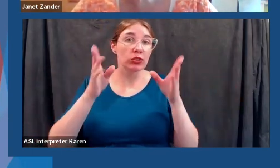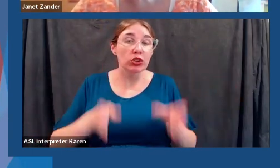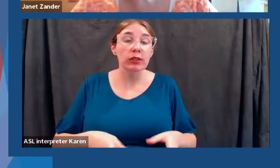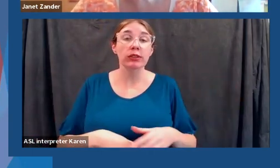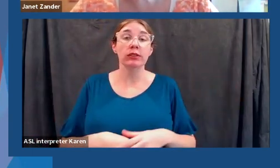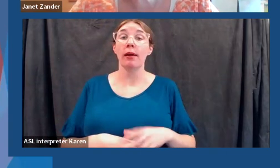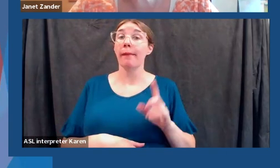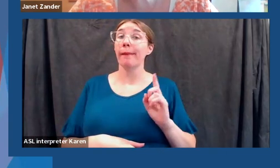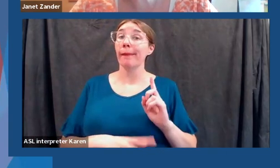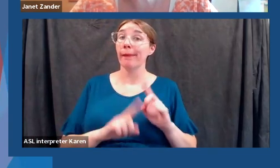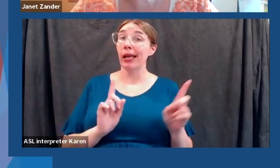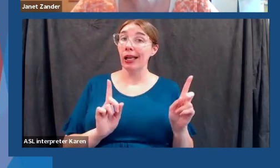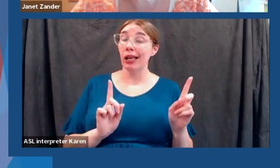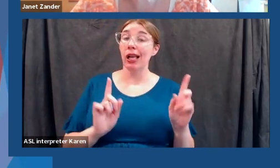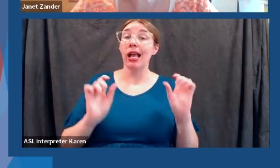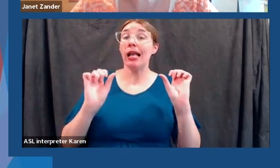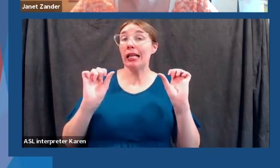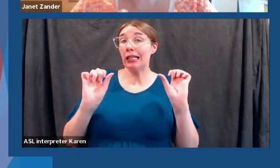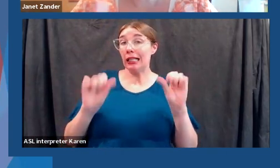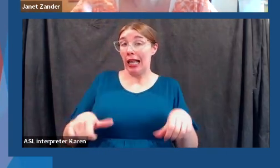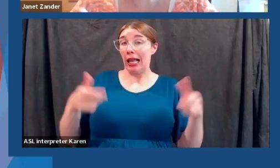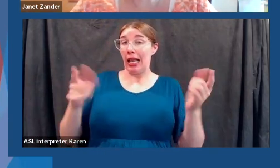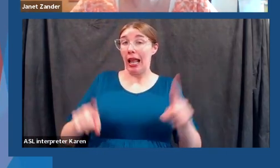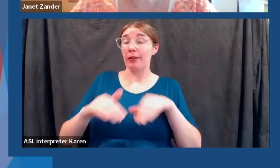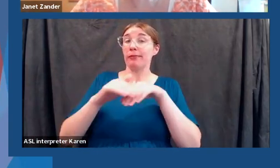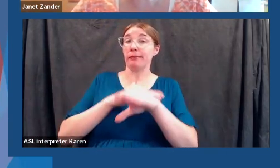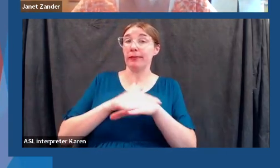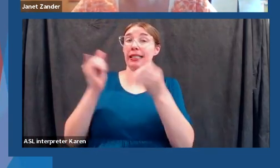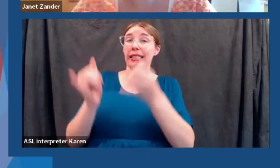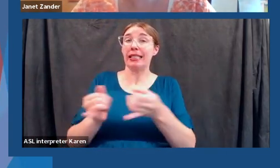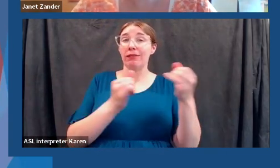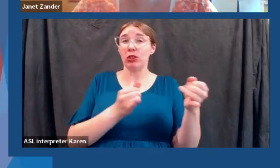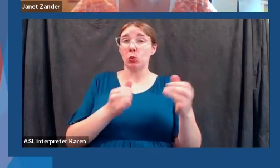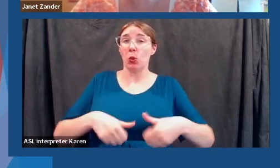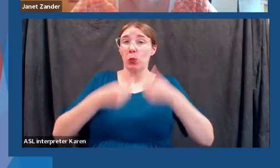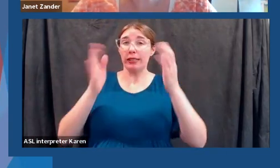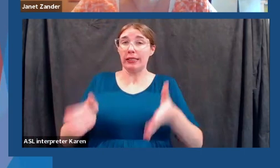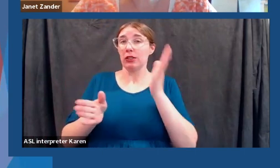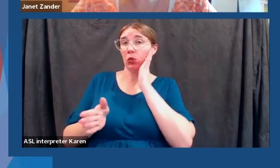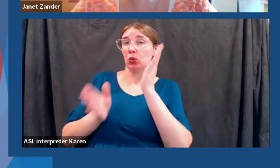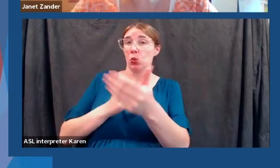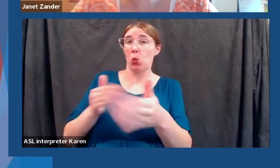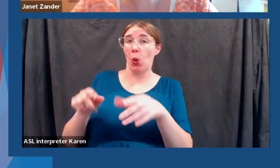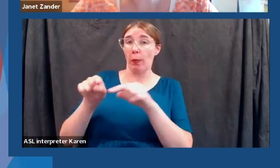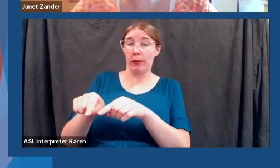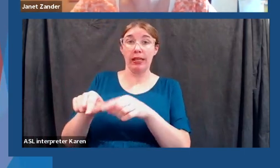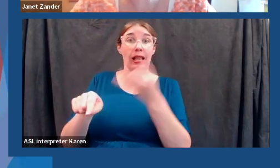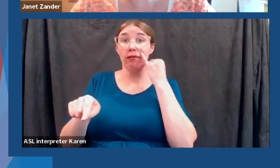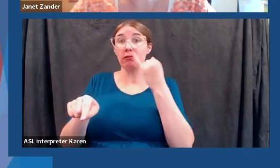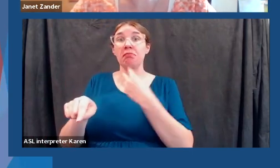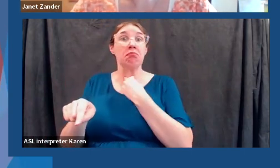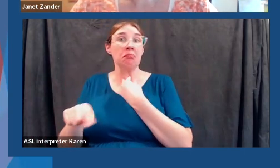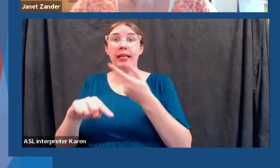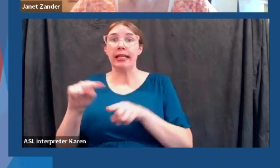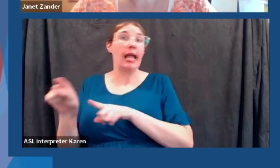place in an individual resident's rooms if somebody's unable to come out to the common area to complete that